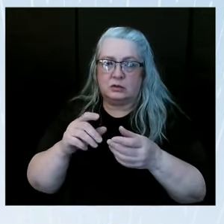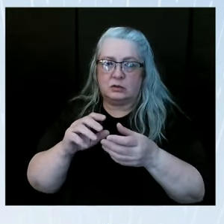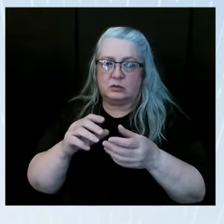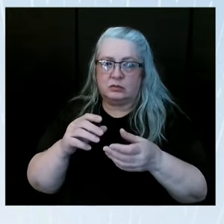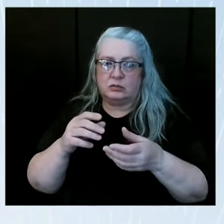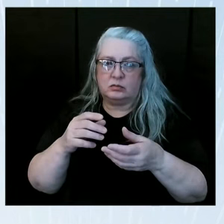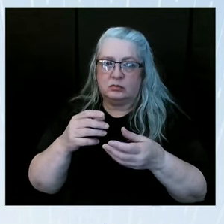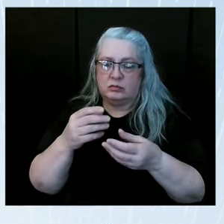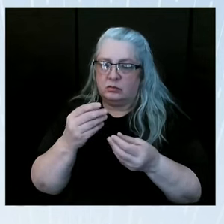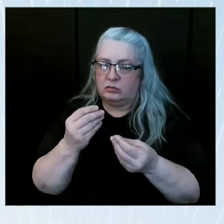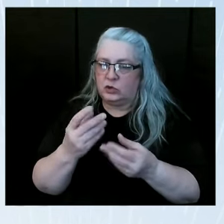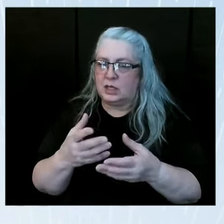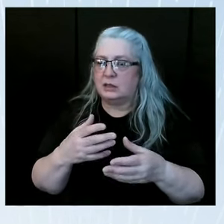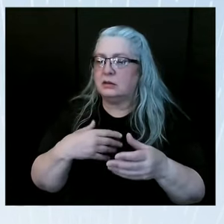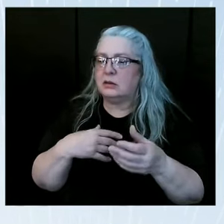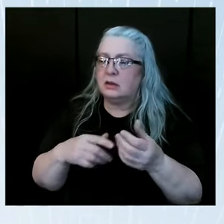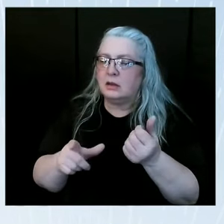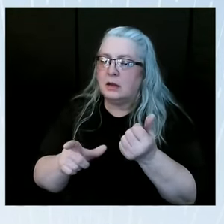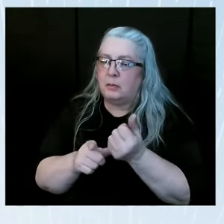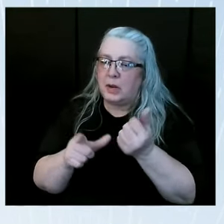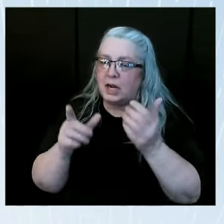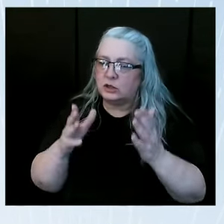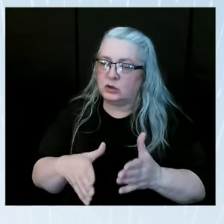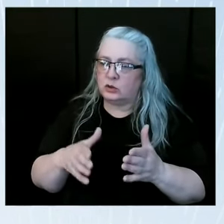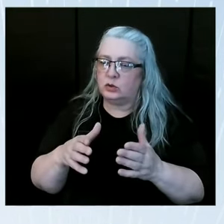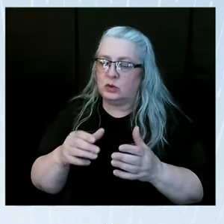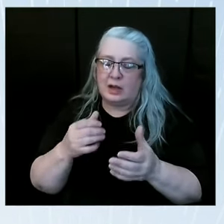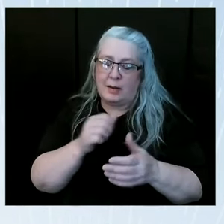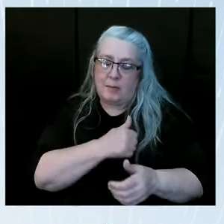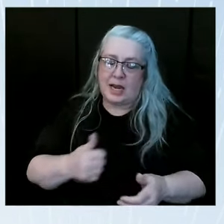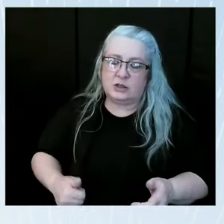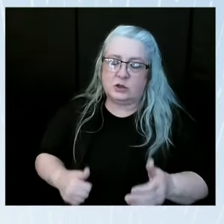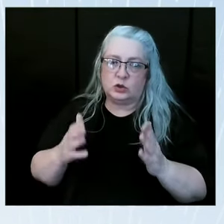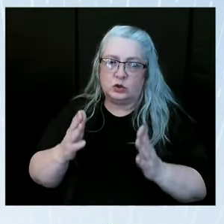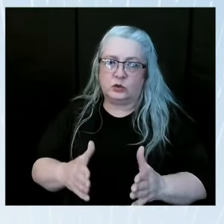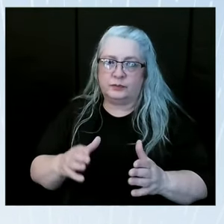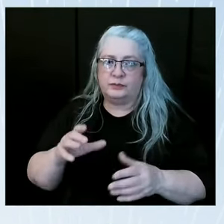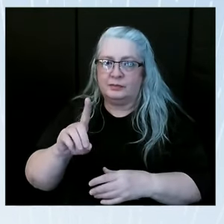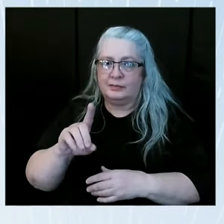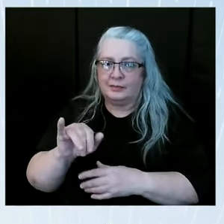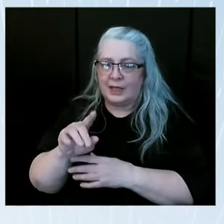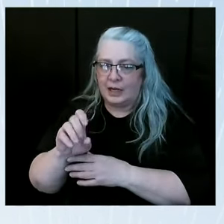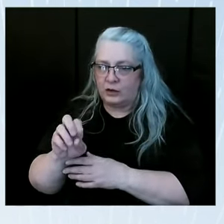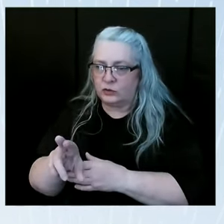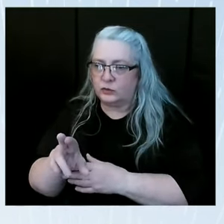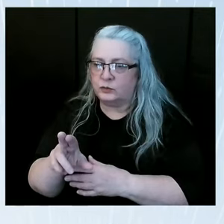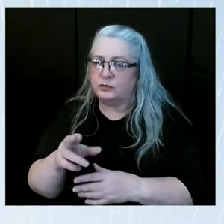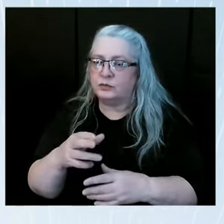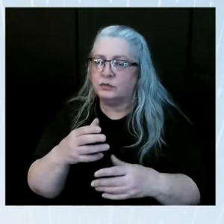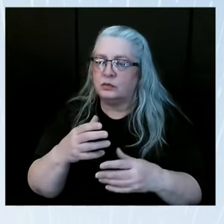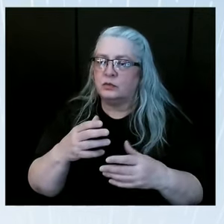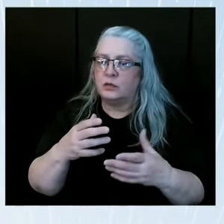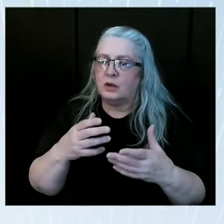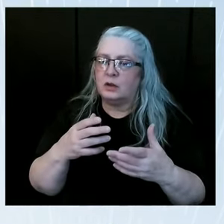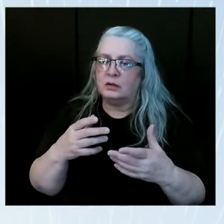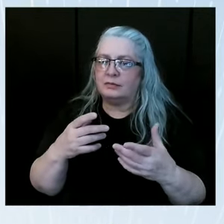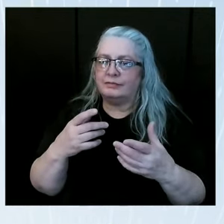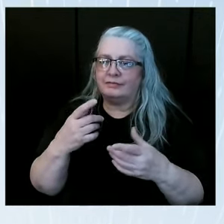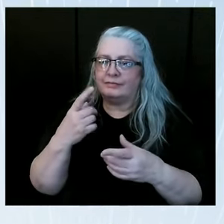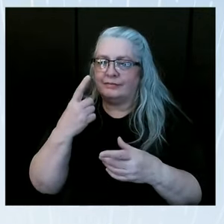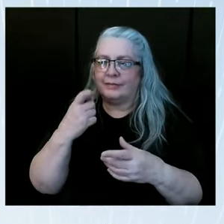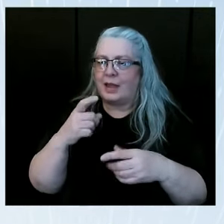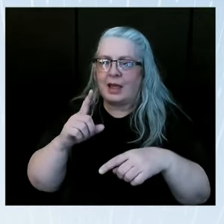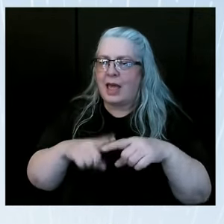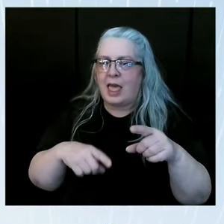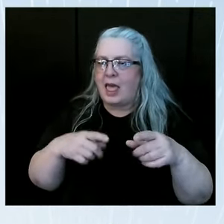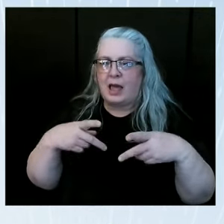agencies mentioned their work on procurement. I want to just emphasize this for a second. The effort covers over $630